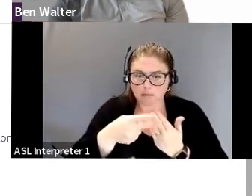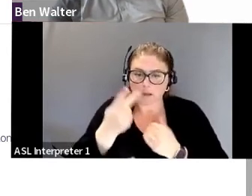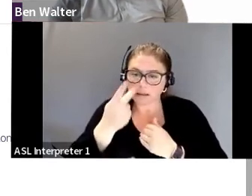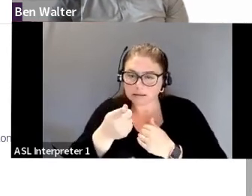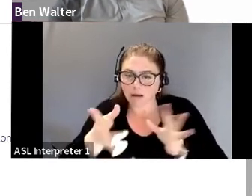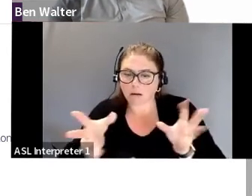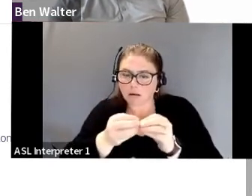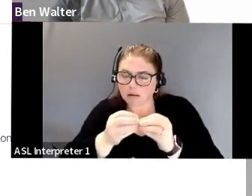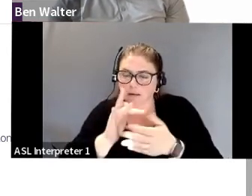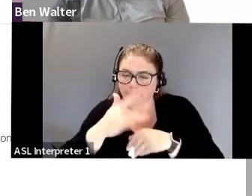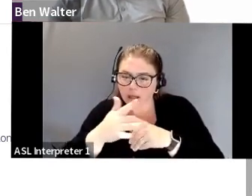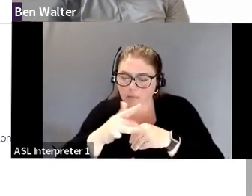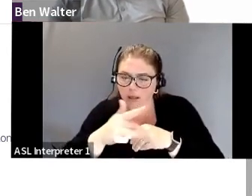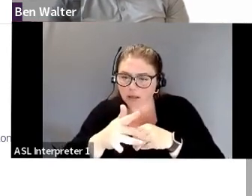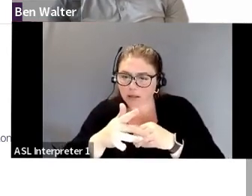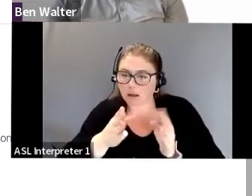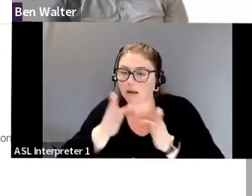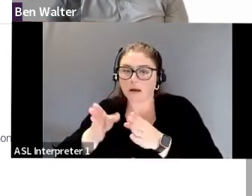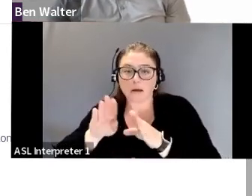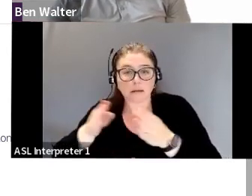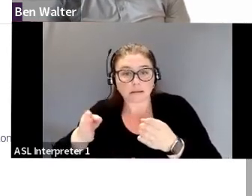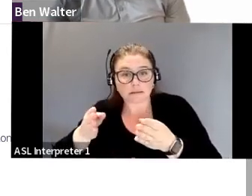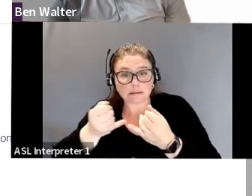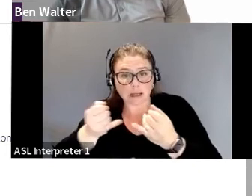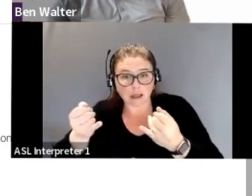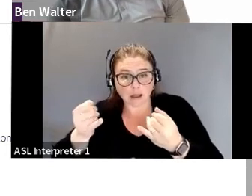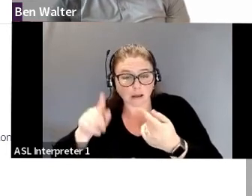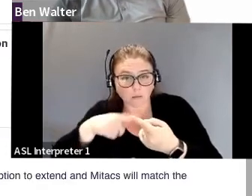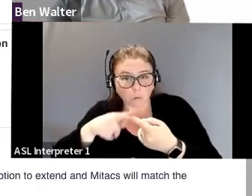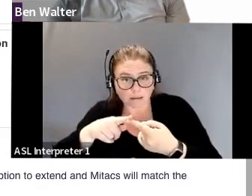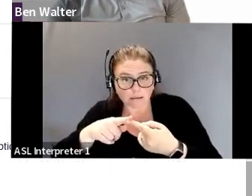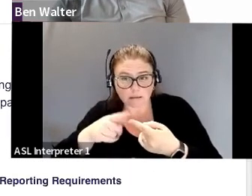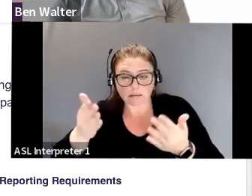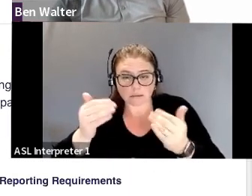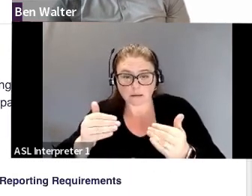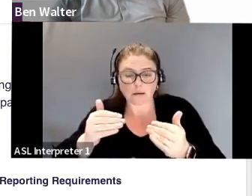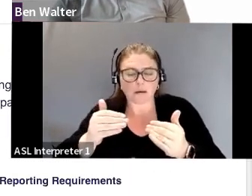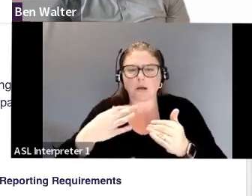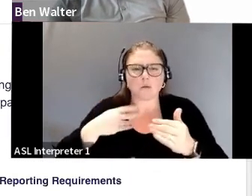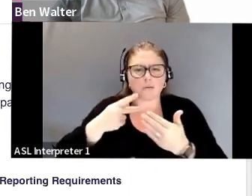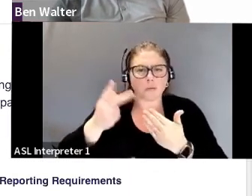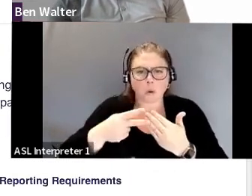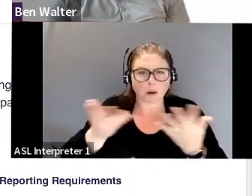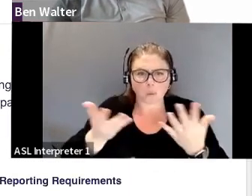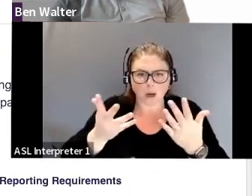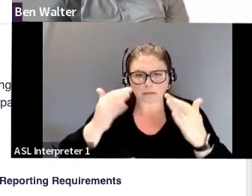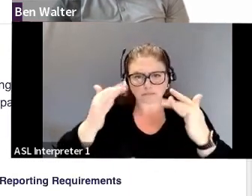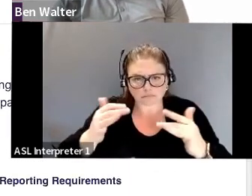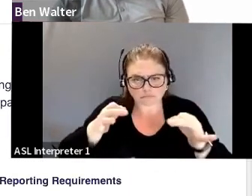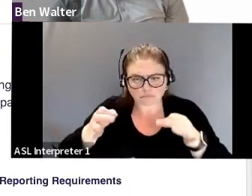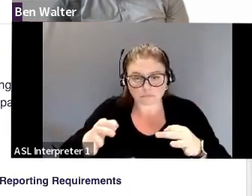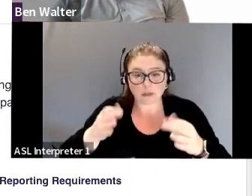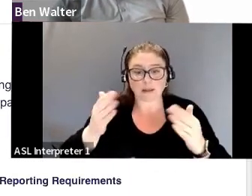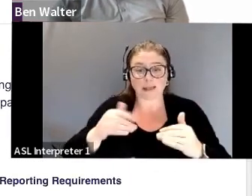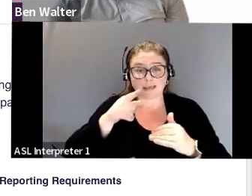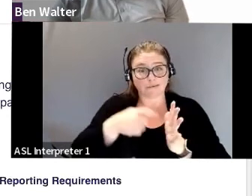funding is there. When's the deadline, if there is a deadline, about the program, right? Eligibility criteria. So all of those things that we were talking